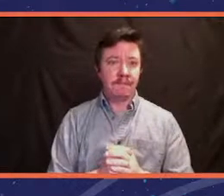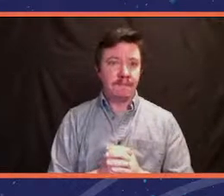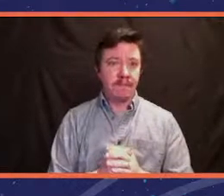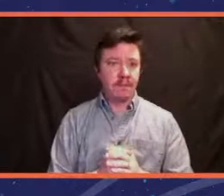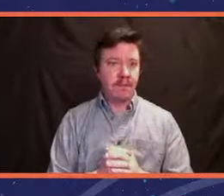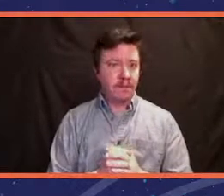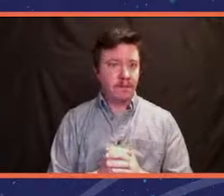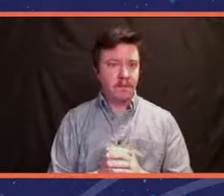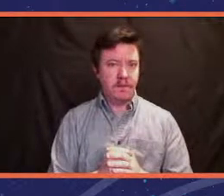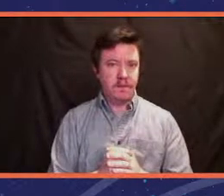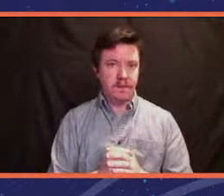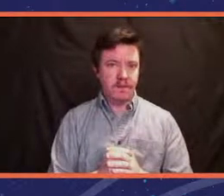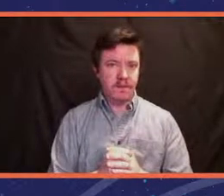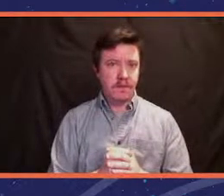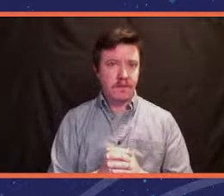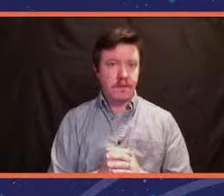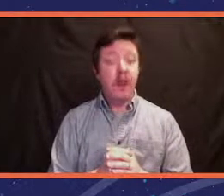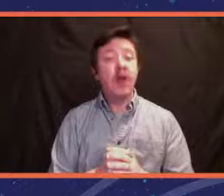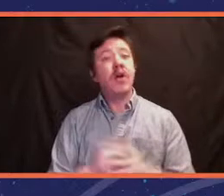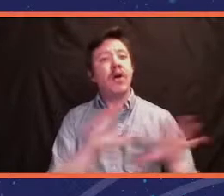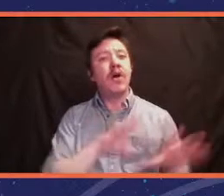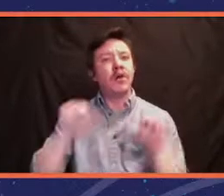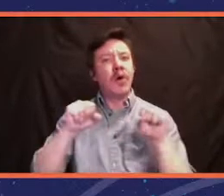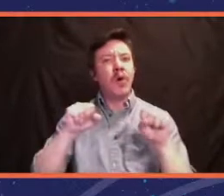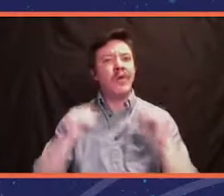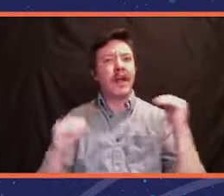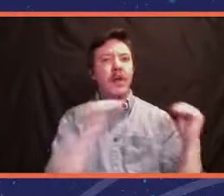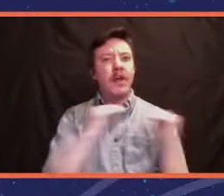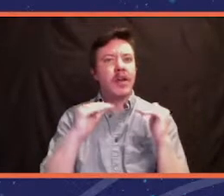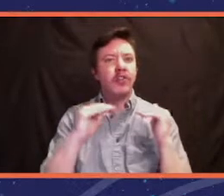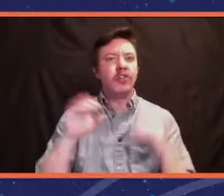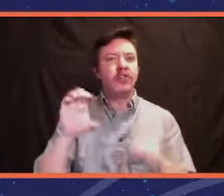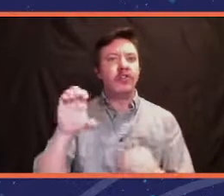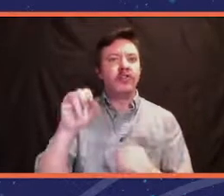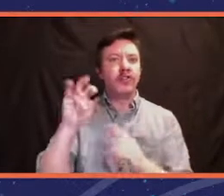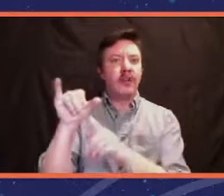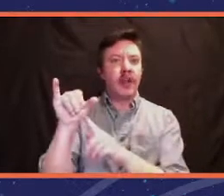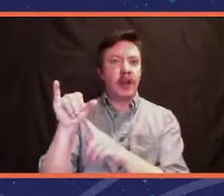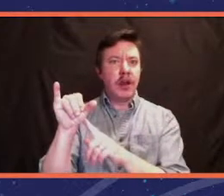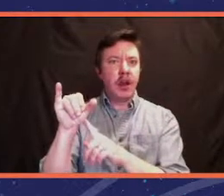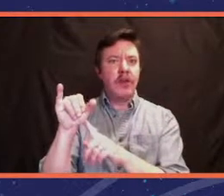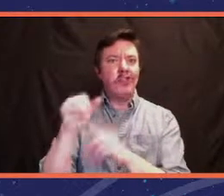to hold a justice and ecology strategy retreat